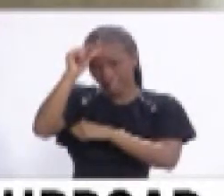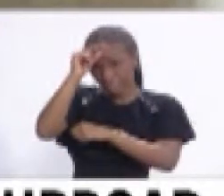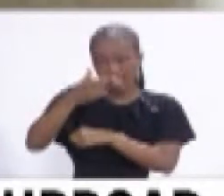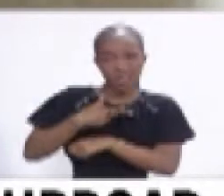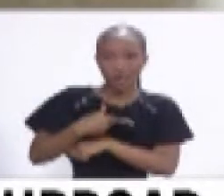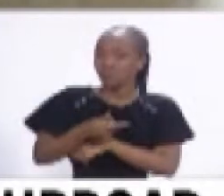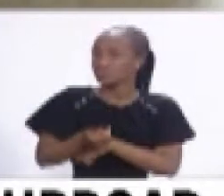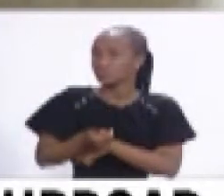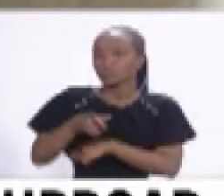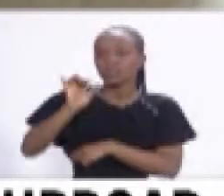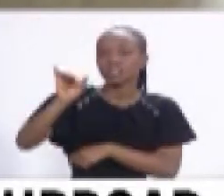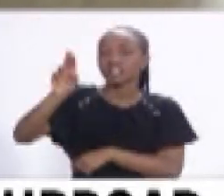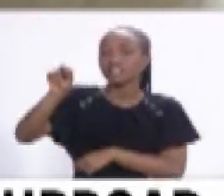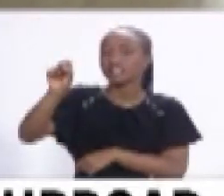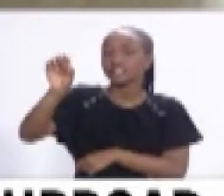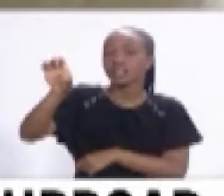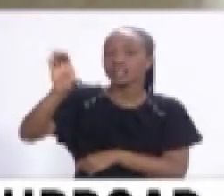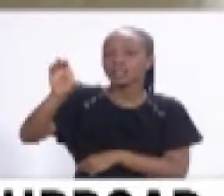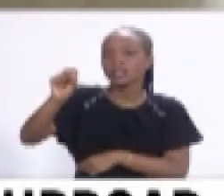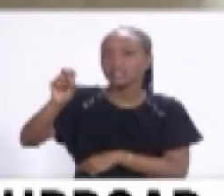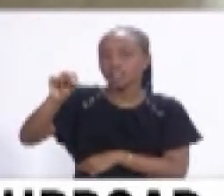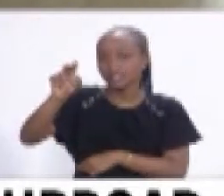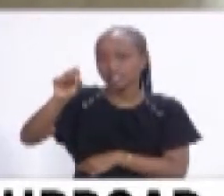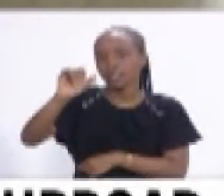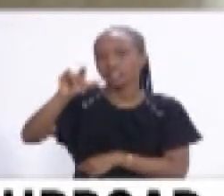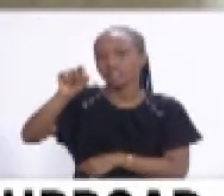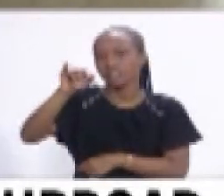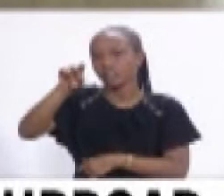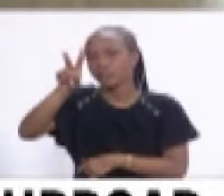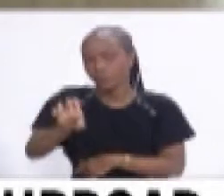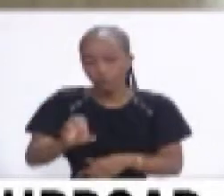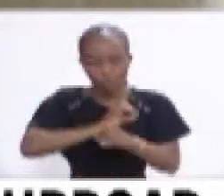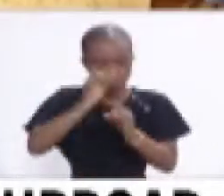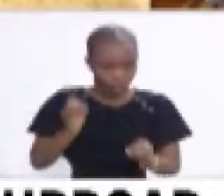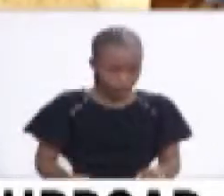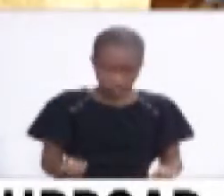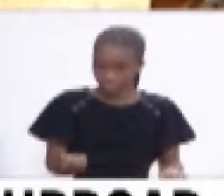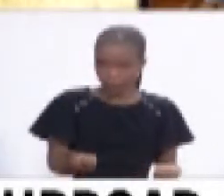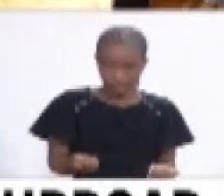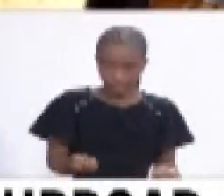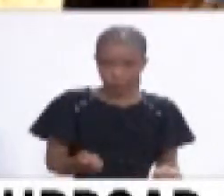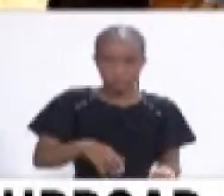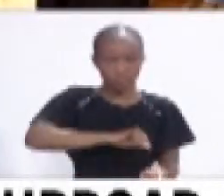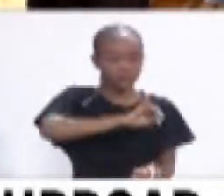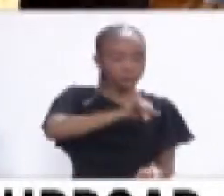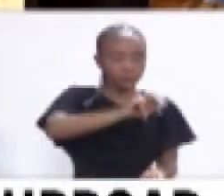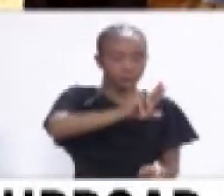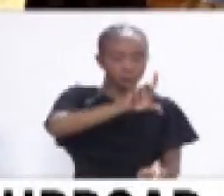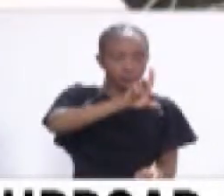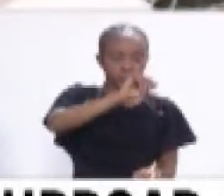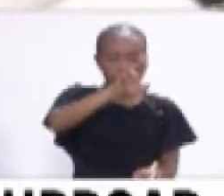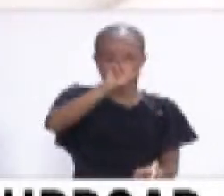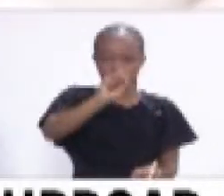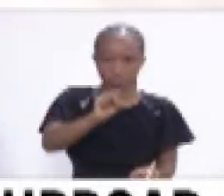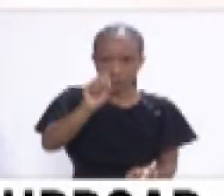officers. Some of these officers are really candidates for impeachment. Julius Mawade, the Embakasi South Member